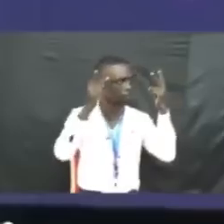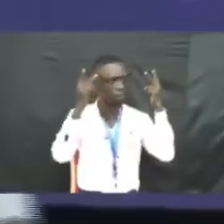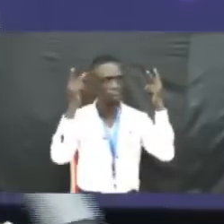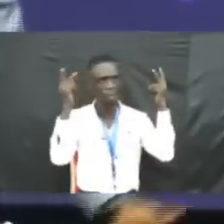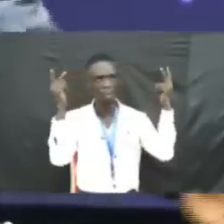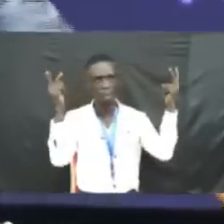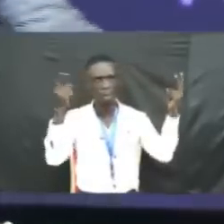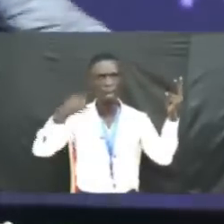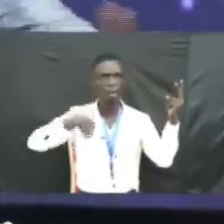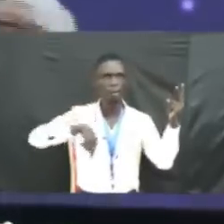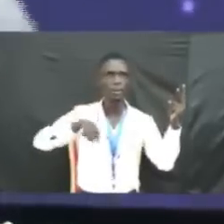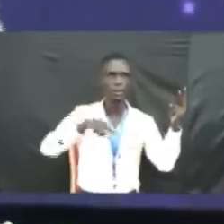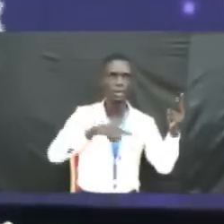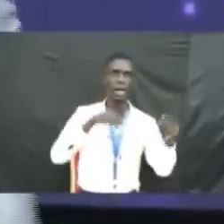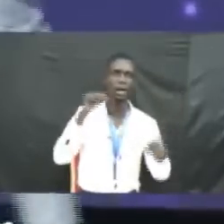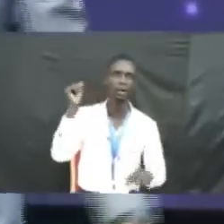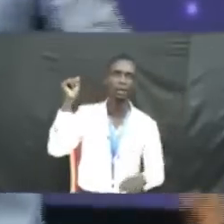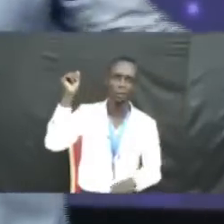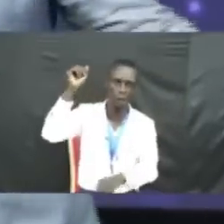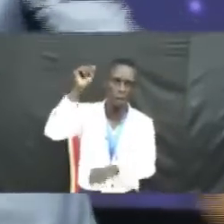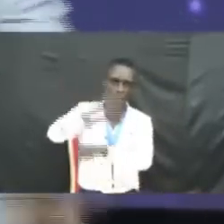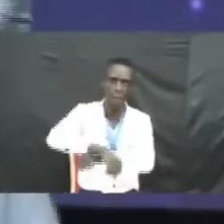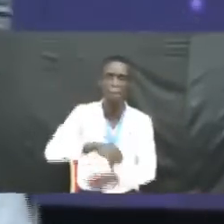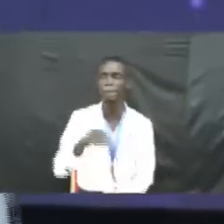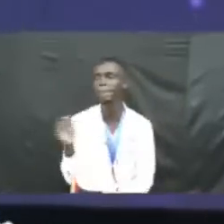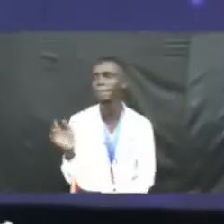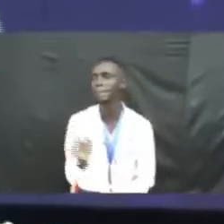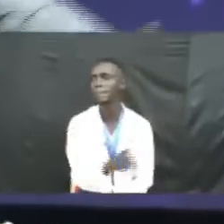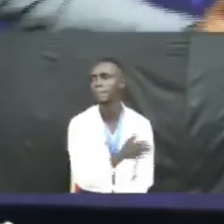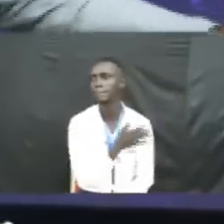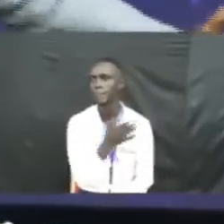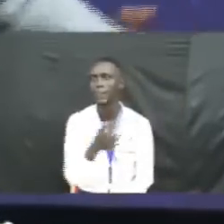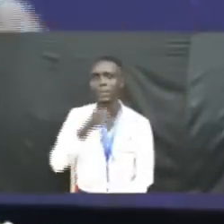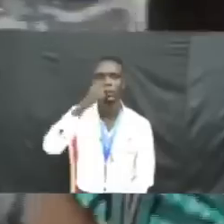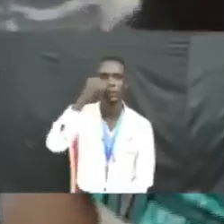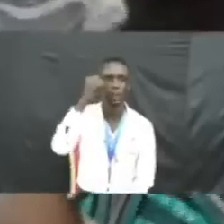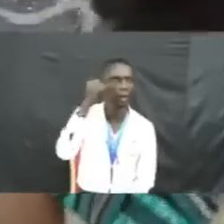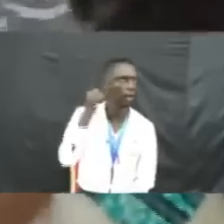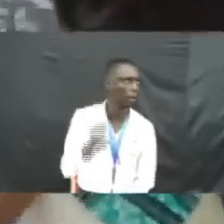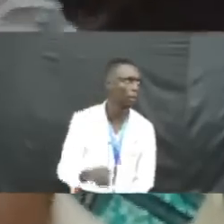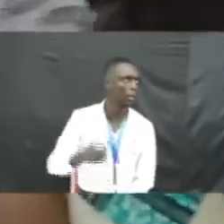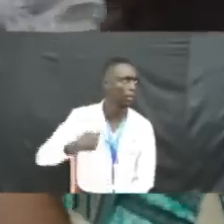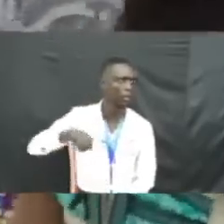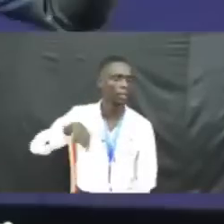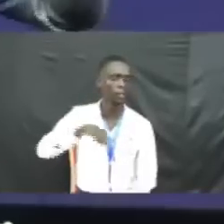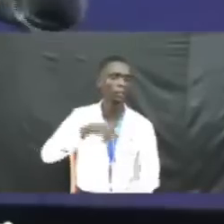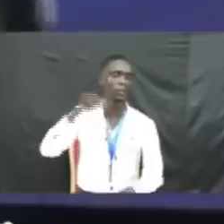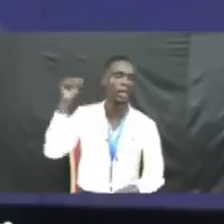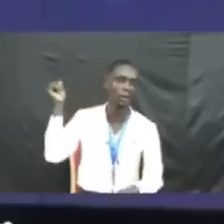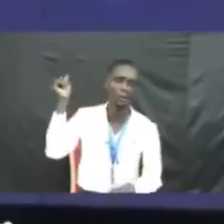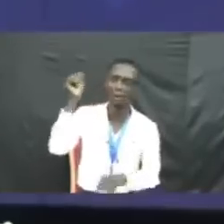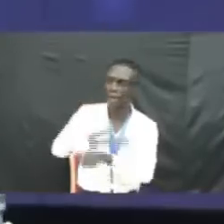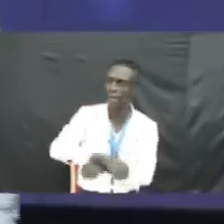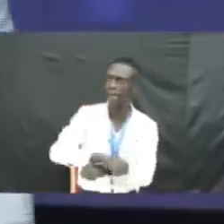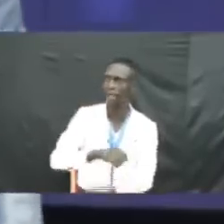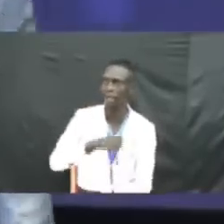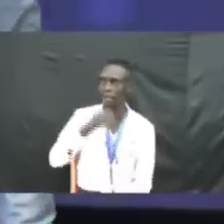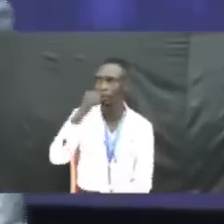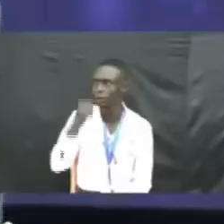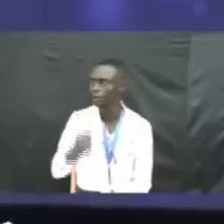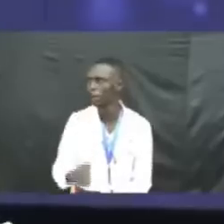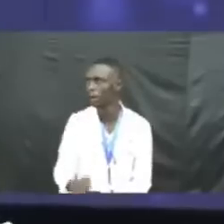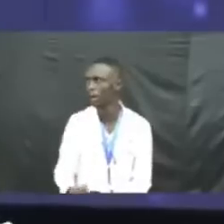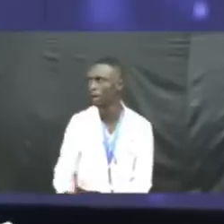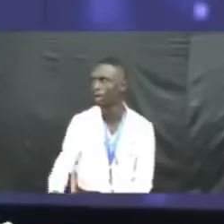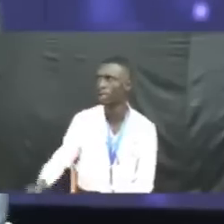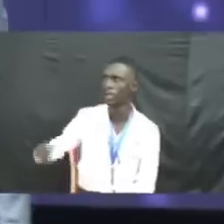Hallelujah. We shall overcome. We sing surely we shall over. We